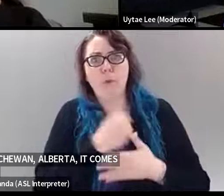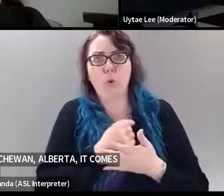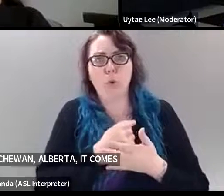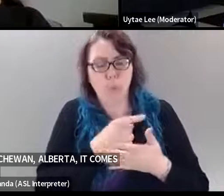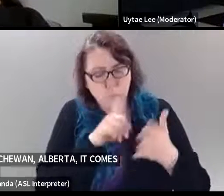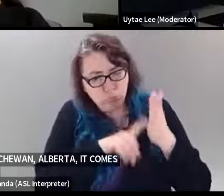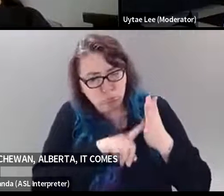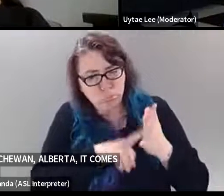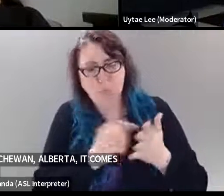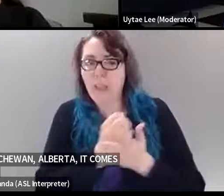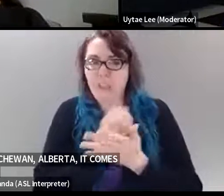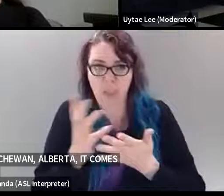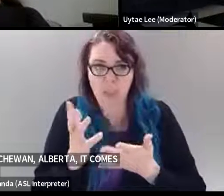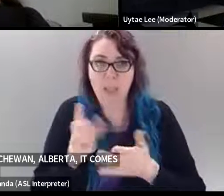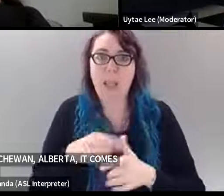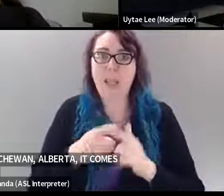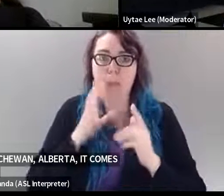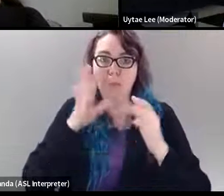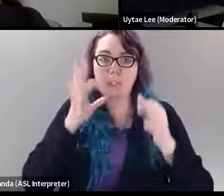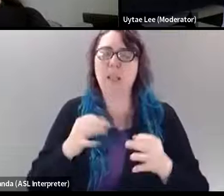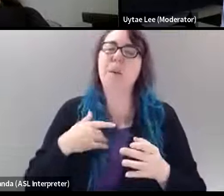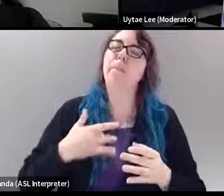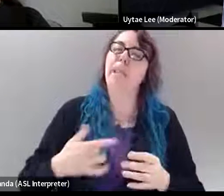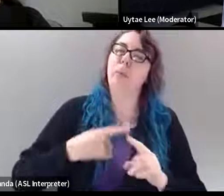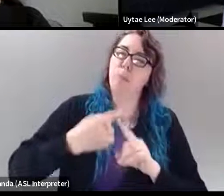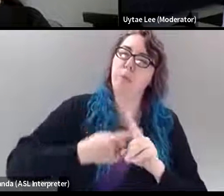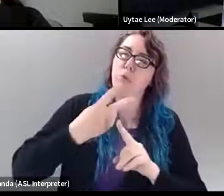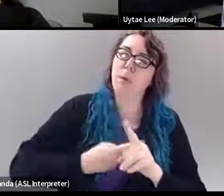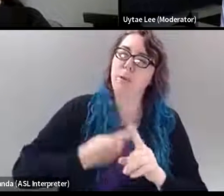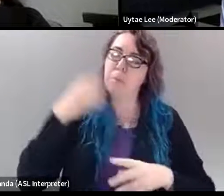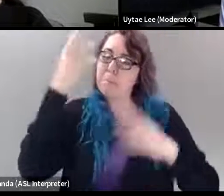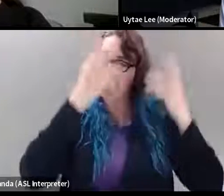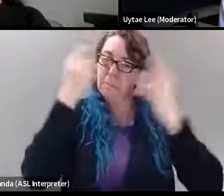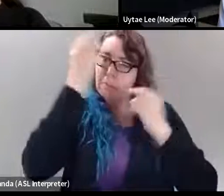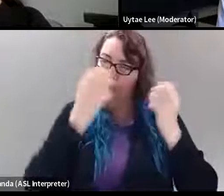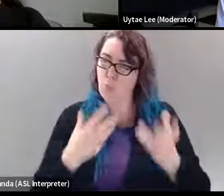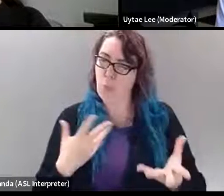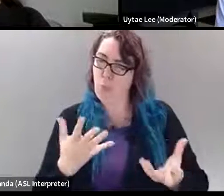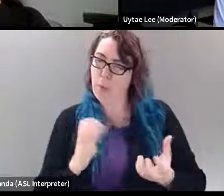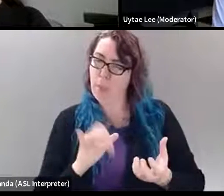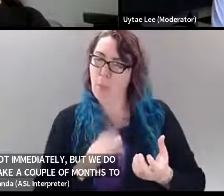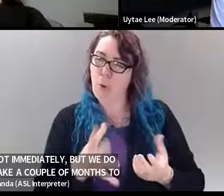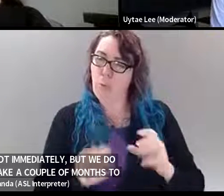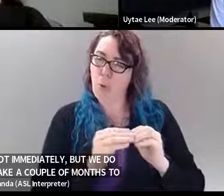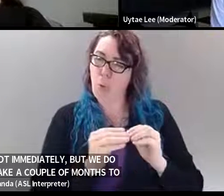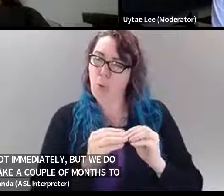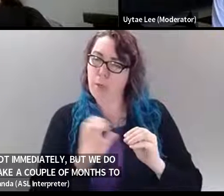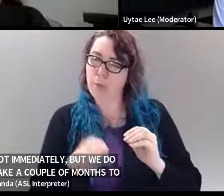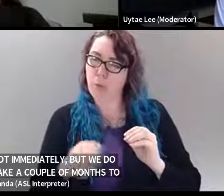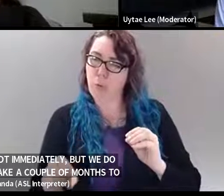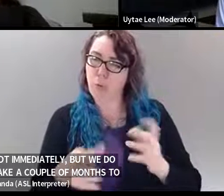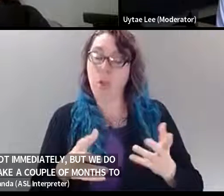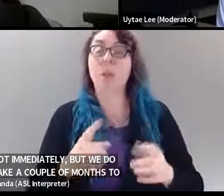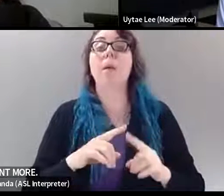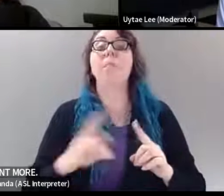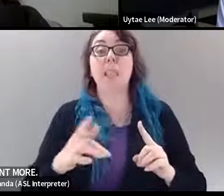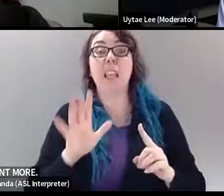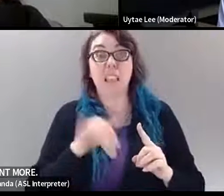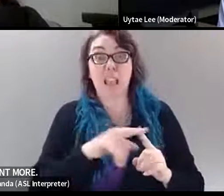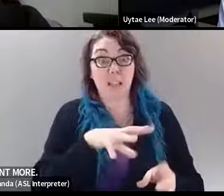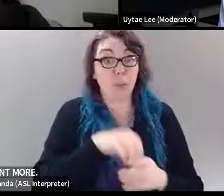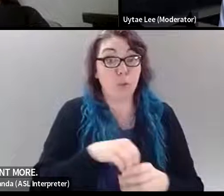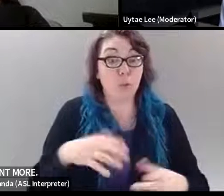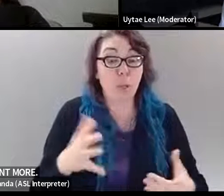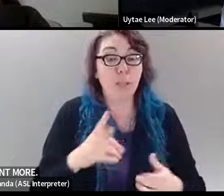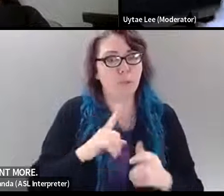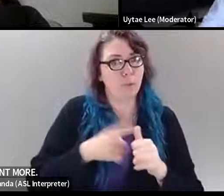of months to decide if we want more. What we're asking for at that stage is a treatment, a pitch deck if you have it, an idea